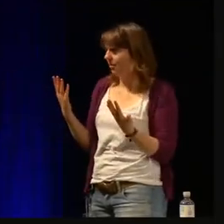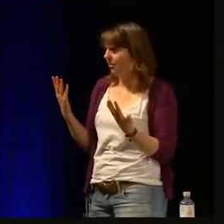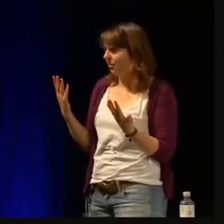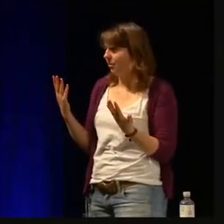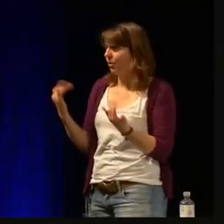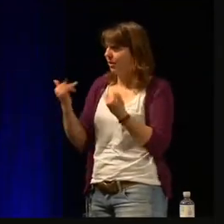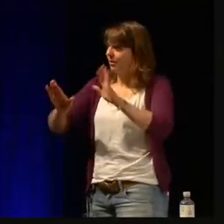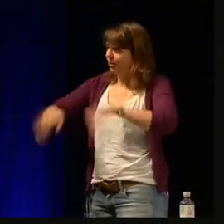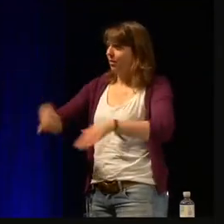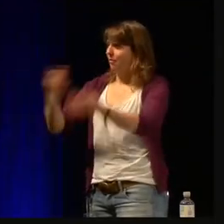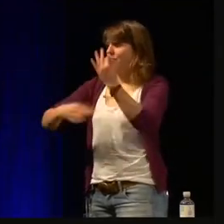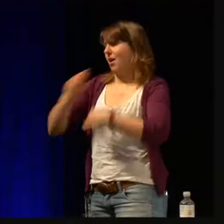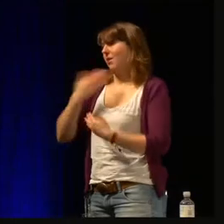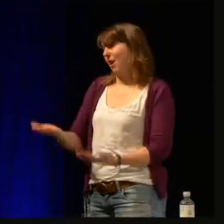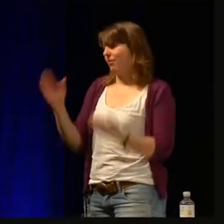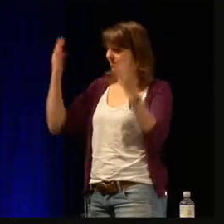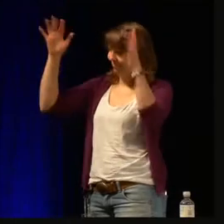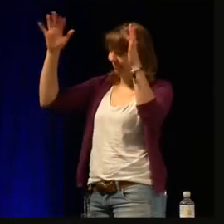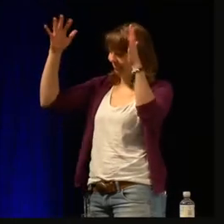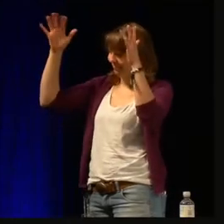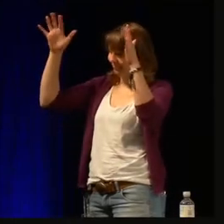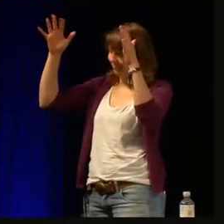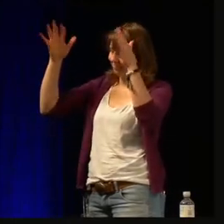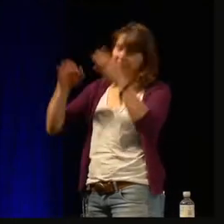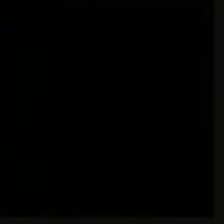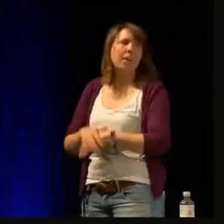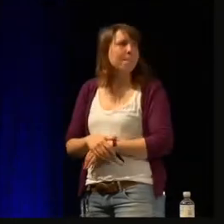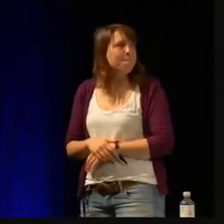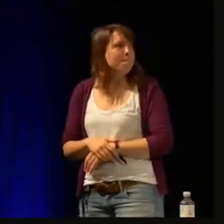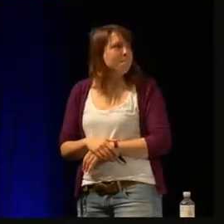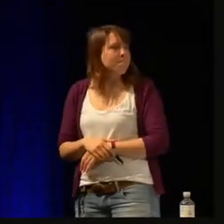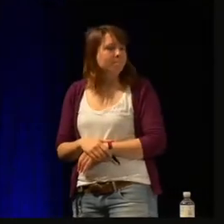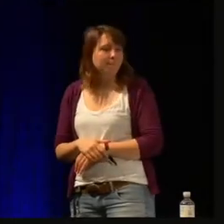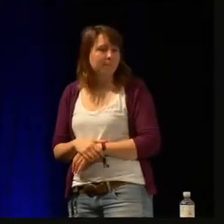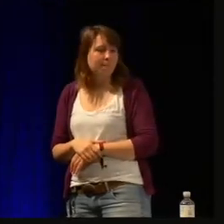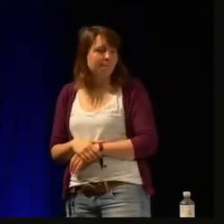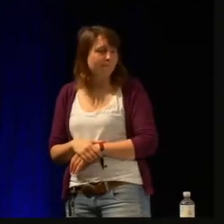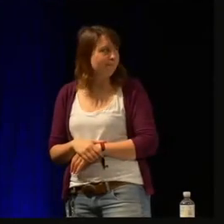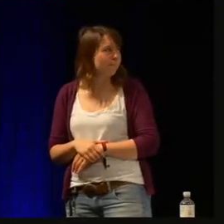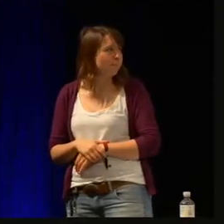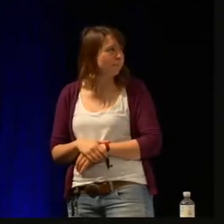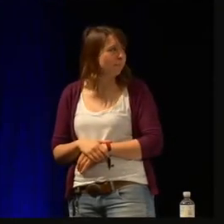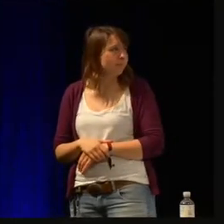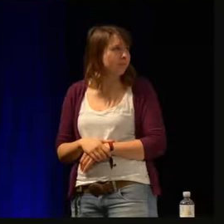they be regulated? So thank you very much for your attention. And yeah, let's hear some questions.